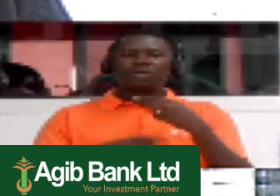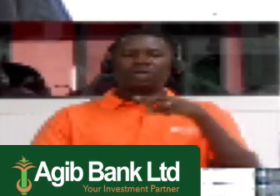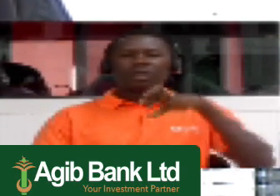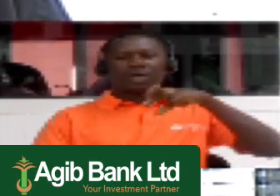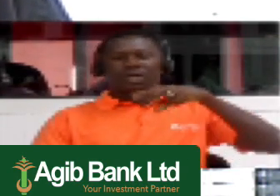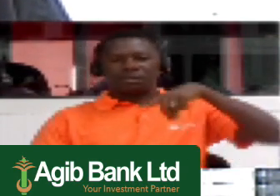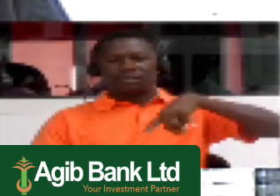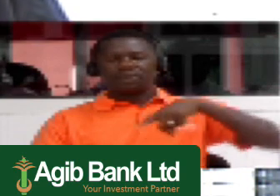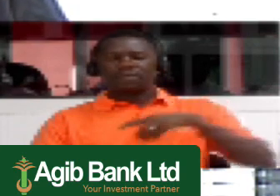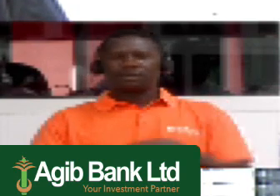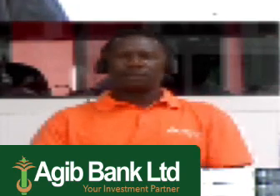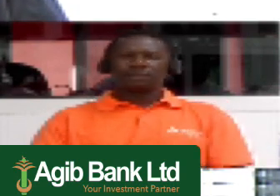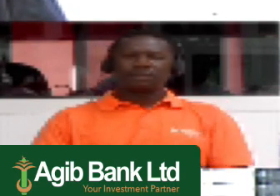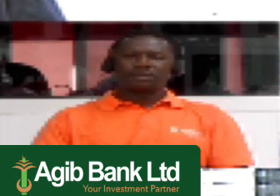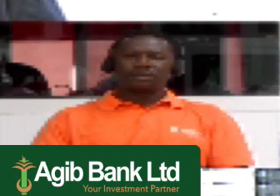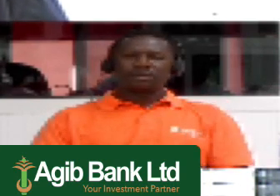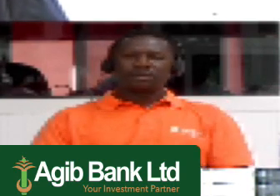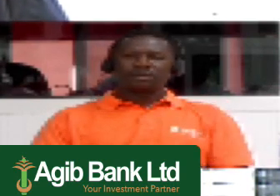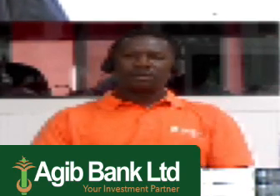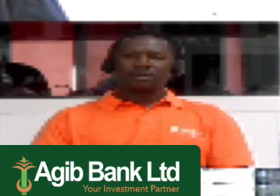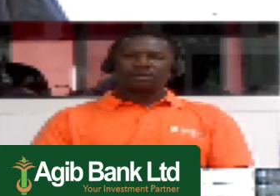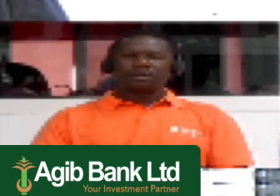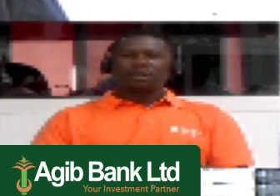muneti. Regimental police.